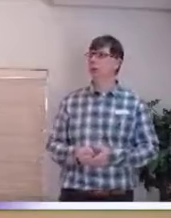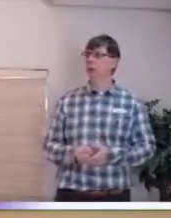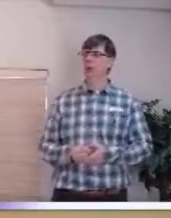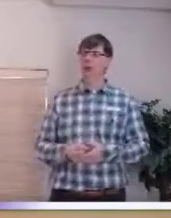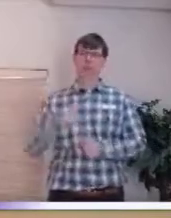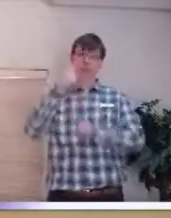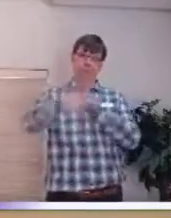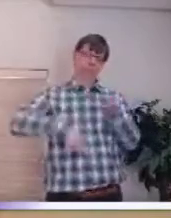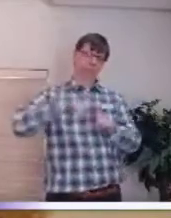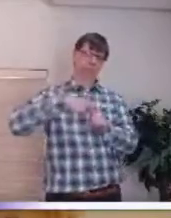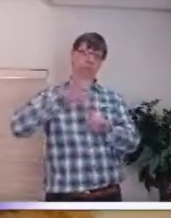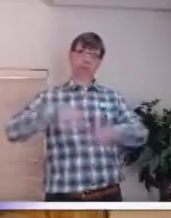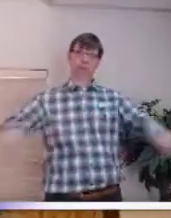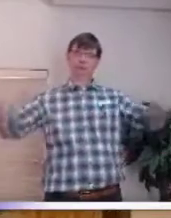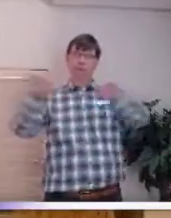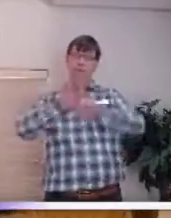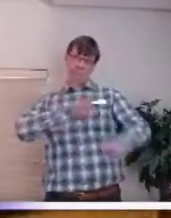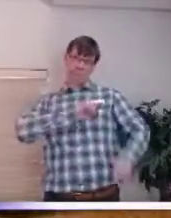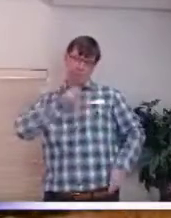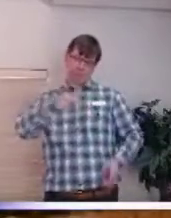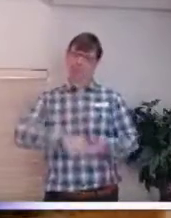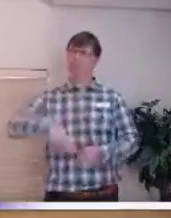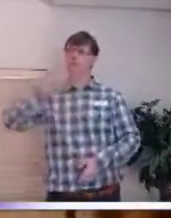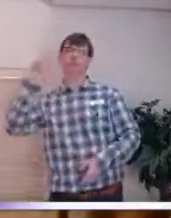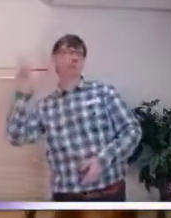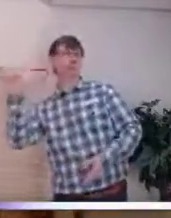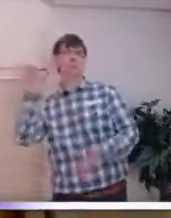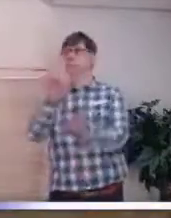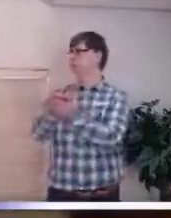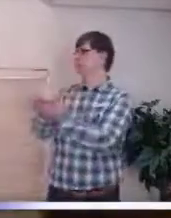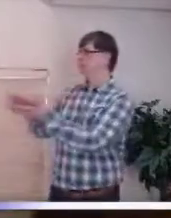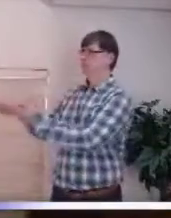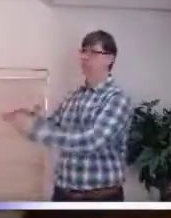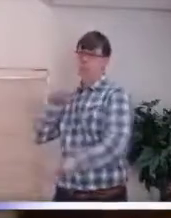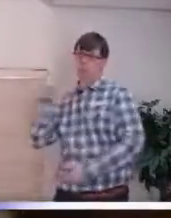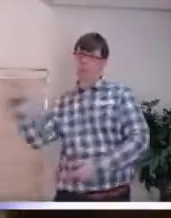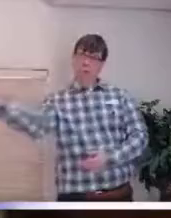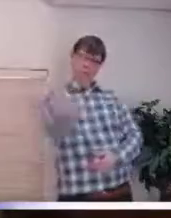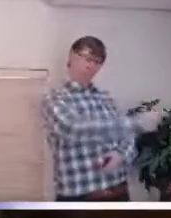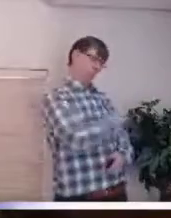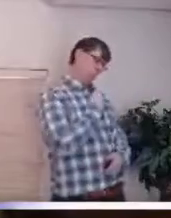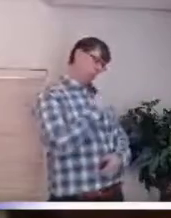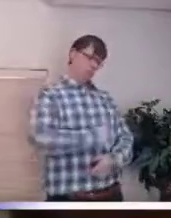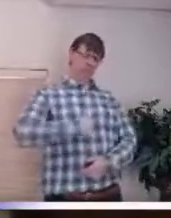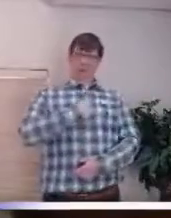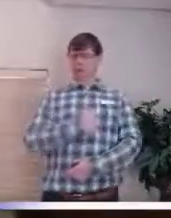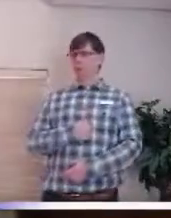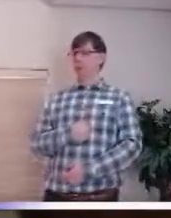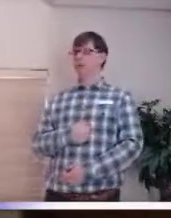How do we have compassion for others if we don't learn how to have compassion for ourselves?